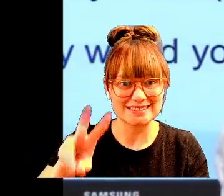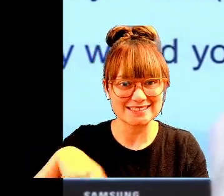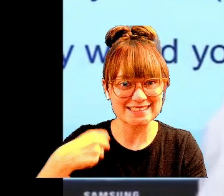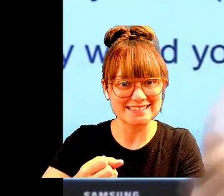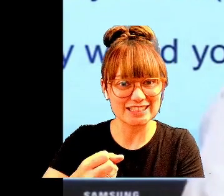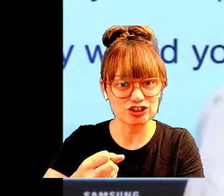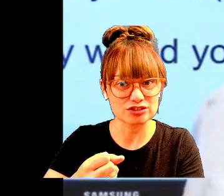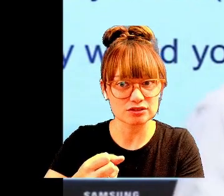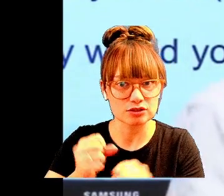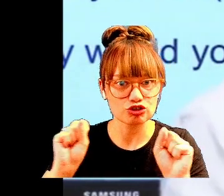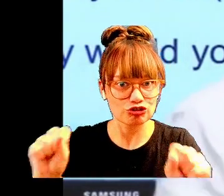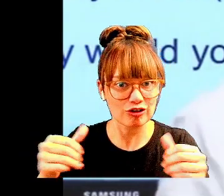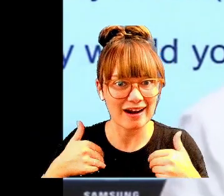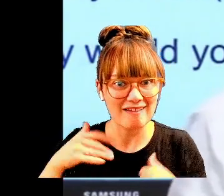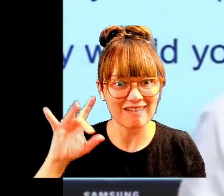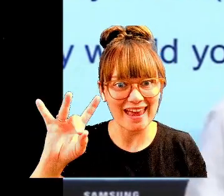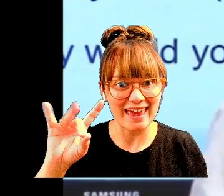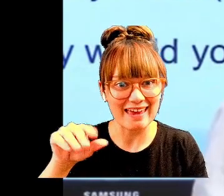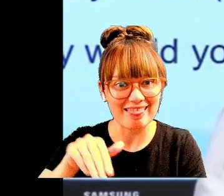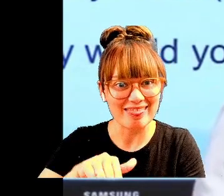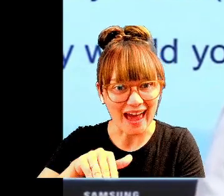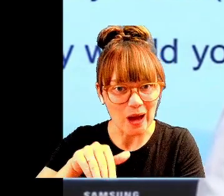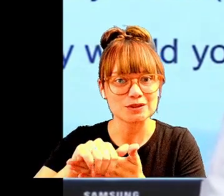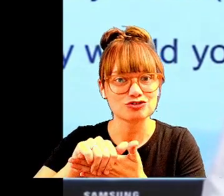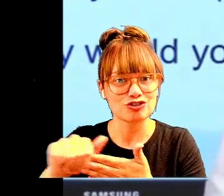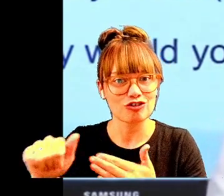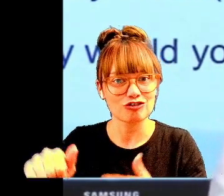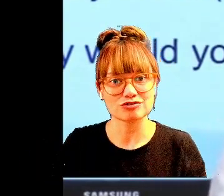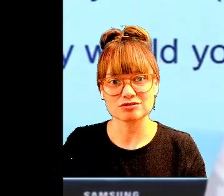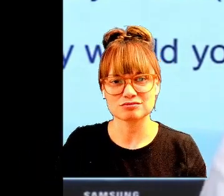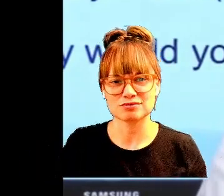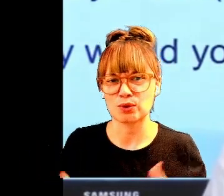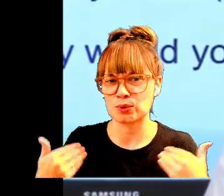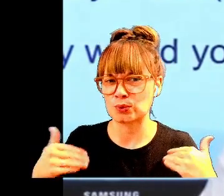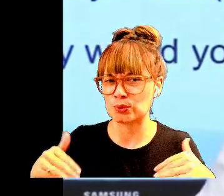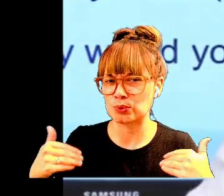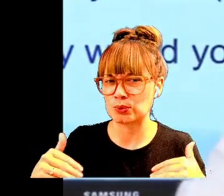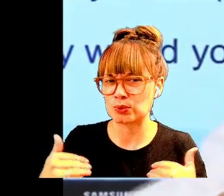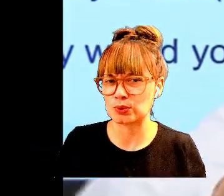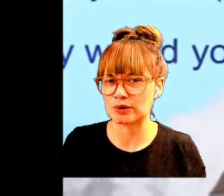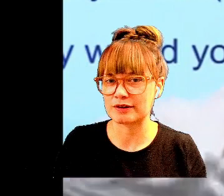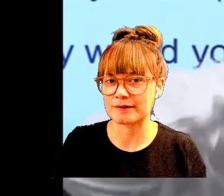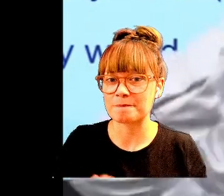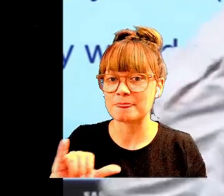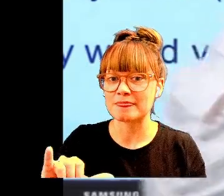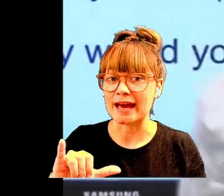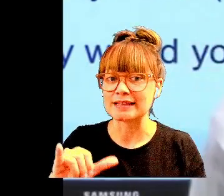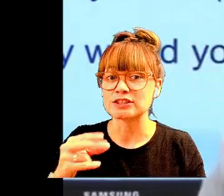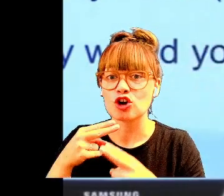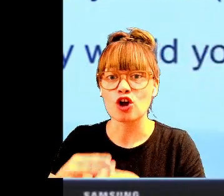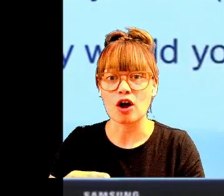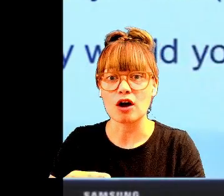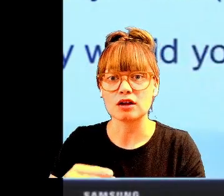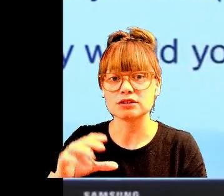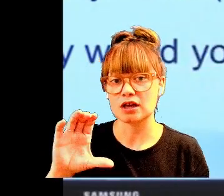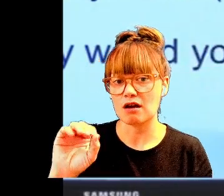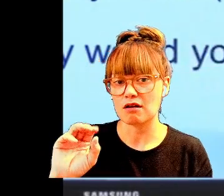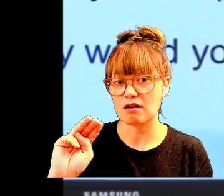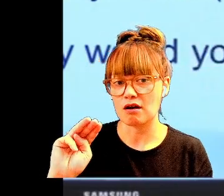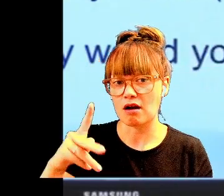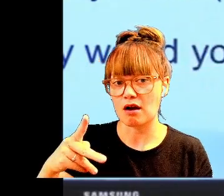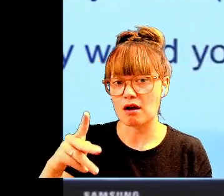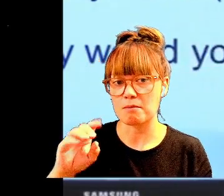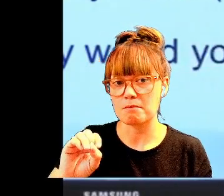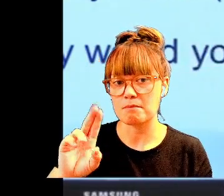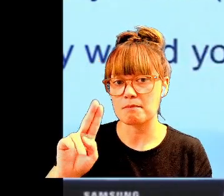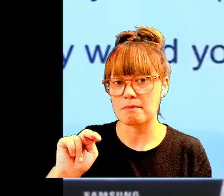could have $8,000. That's pretty awesome. That's called the power of compounding. And